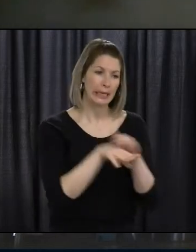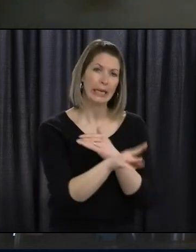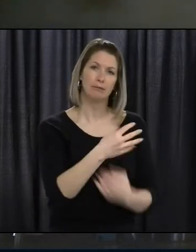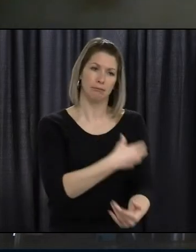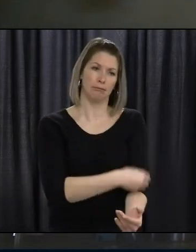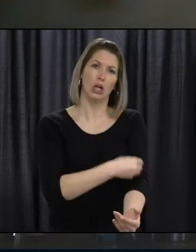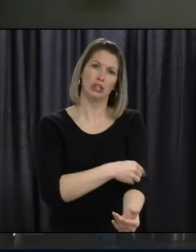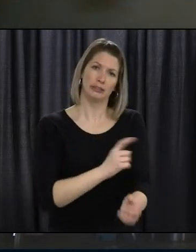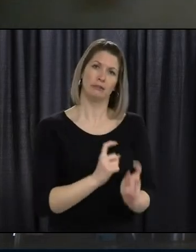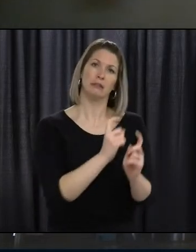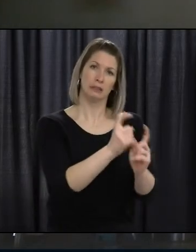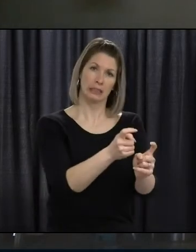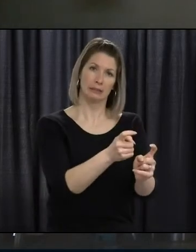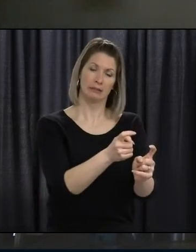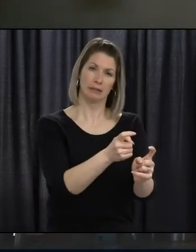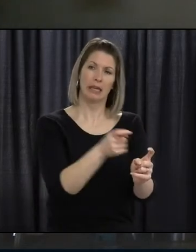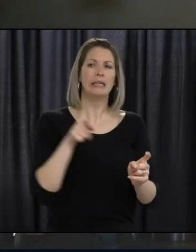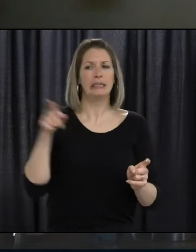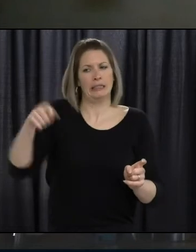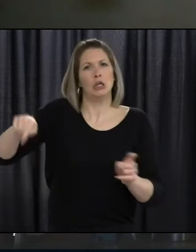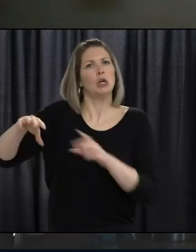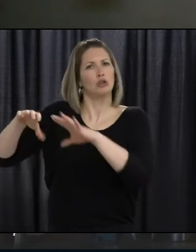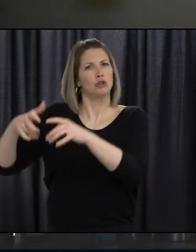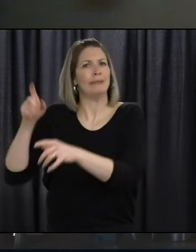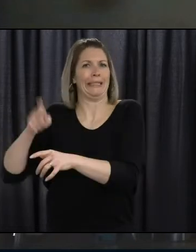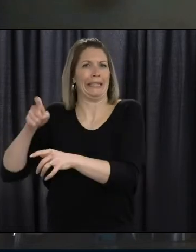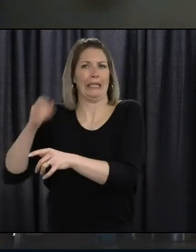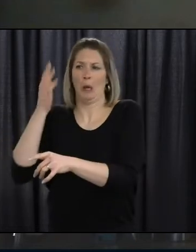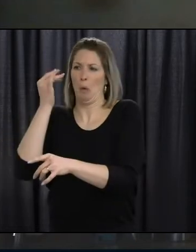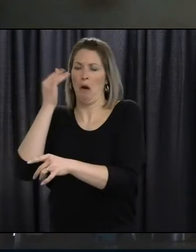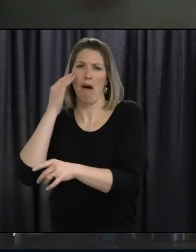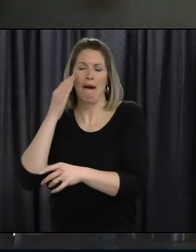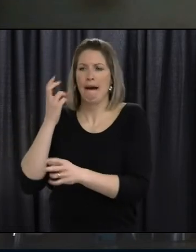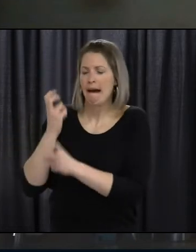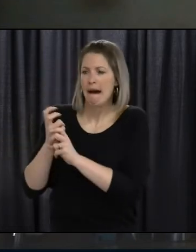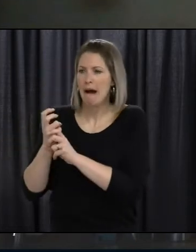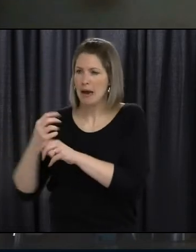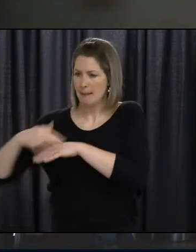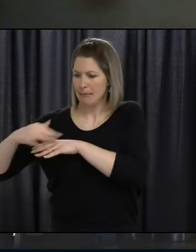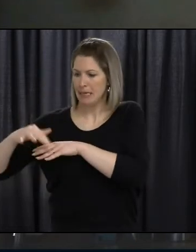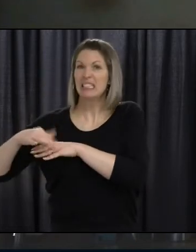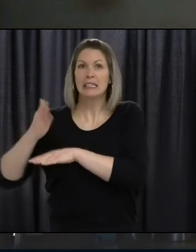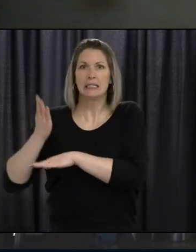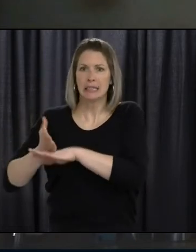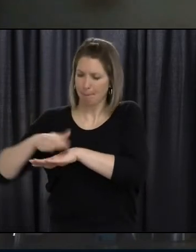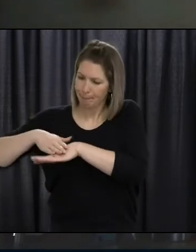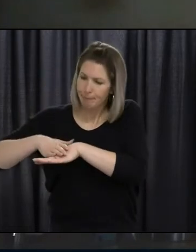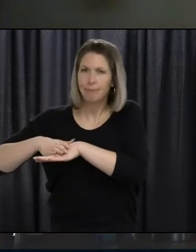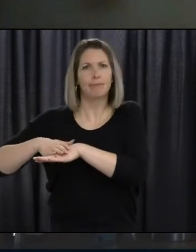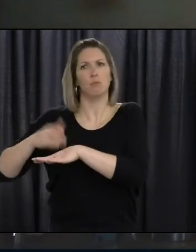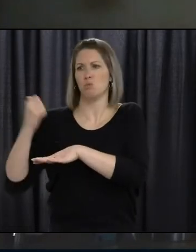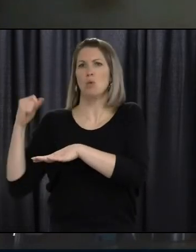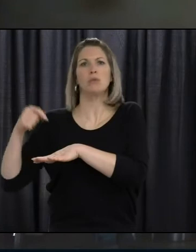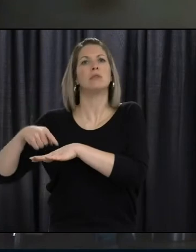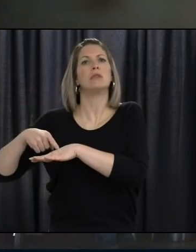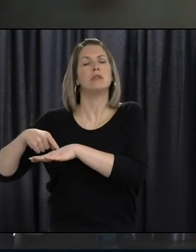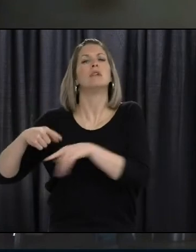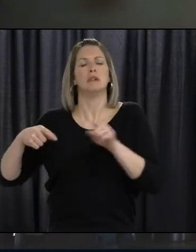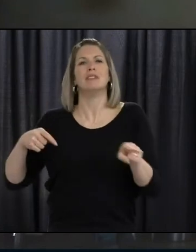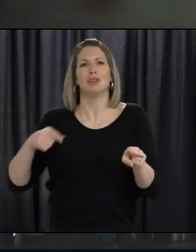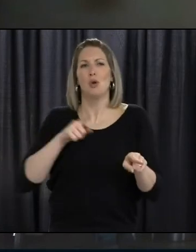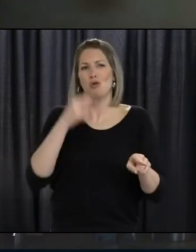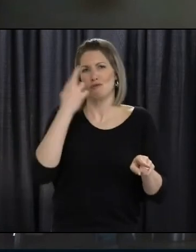It makes some suggestions and recommendations about what people should do if they wish to donate blood. Appointments are still being